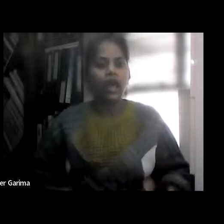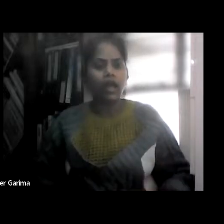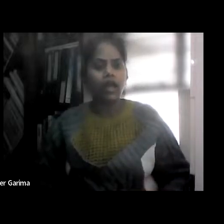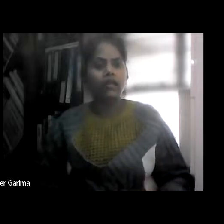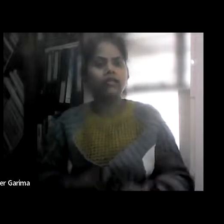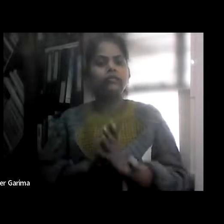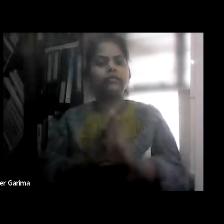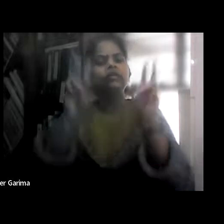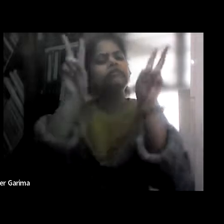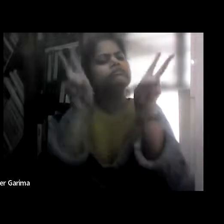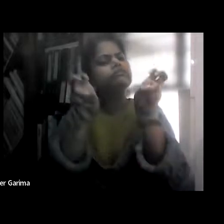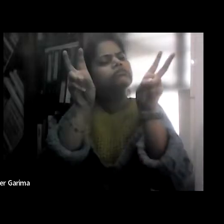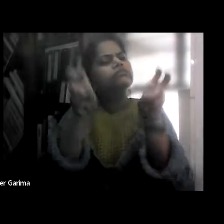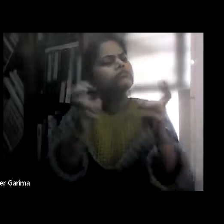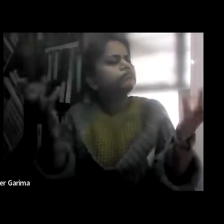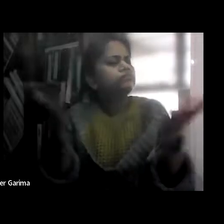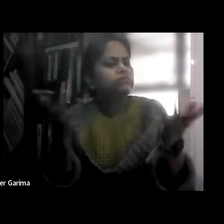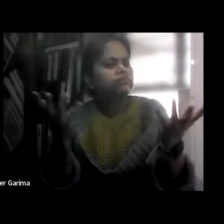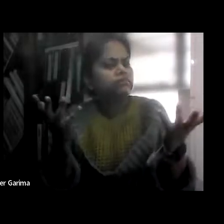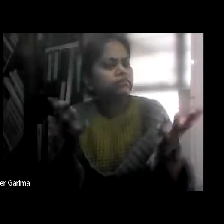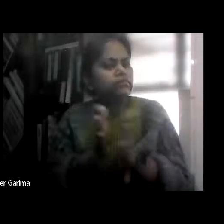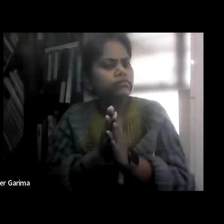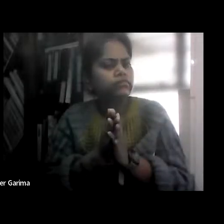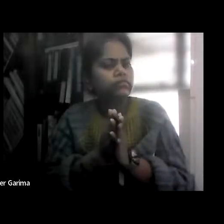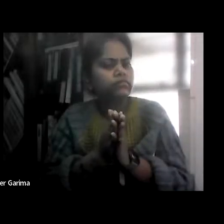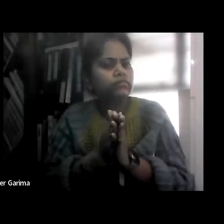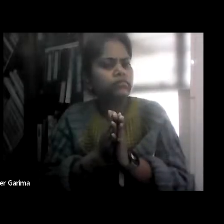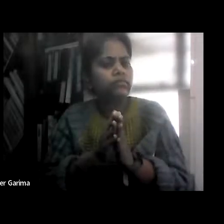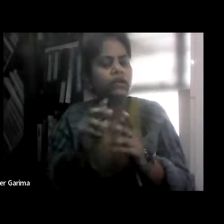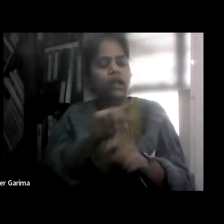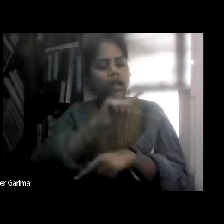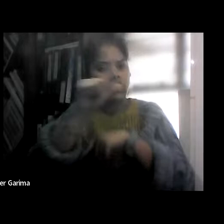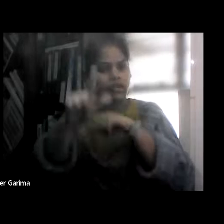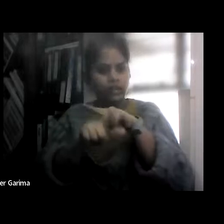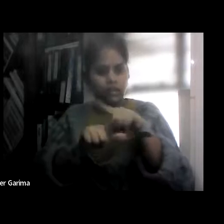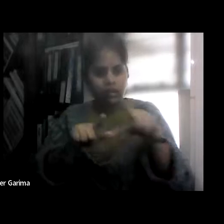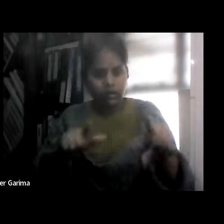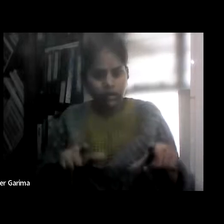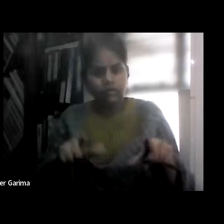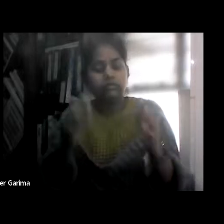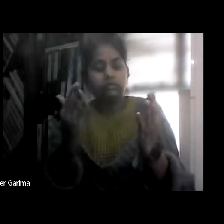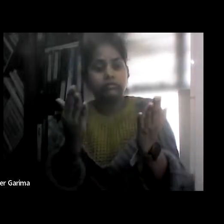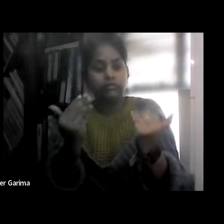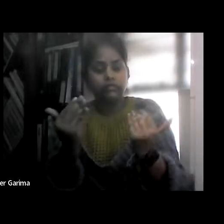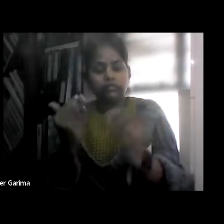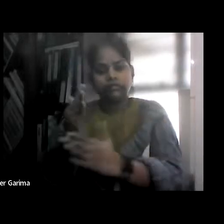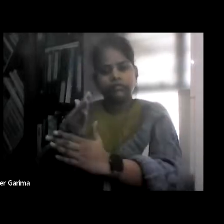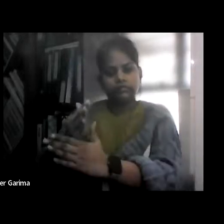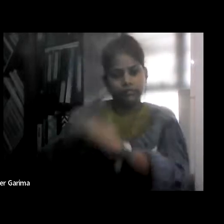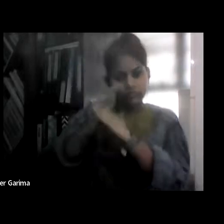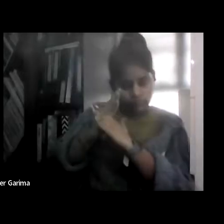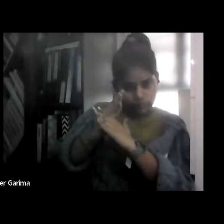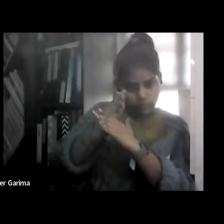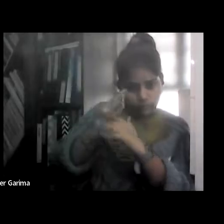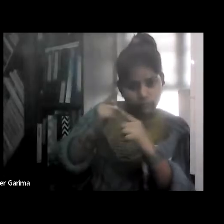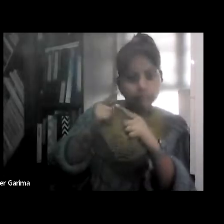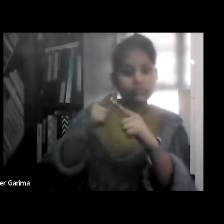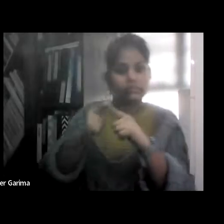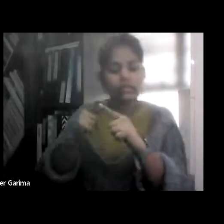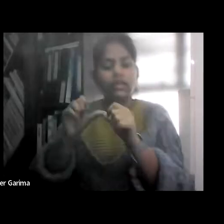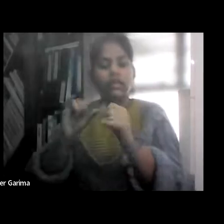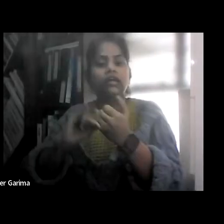is, to my ears, it is a language enabling resistance to ASD oppression.